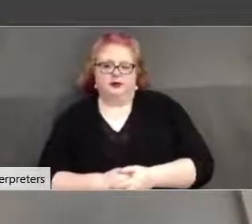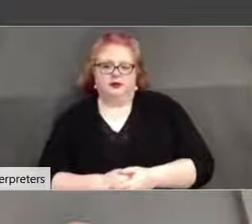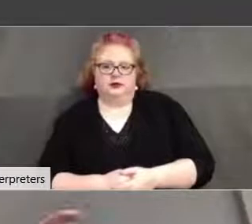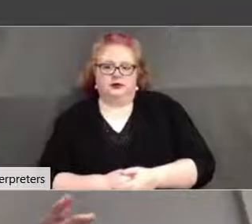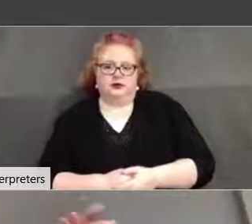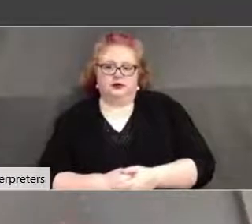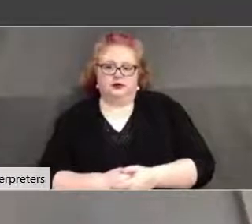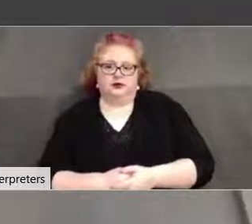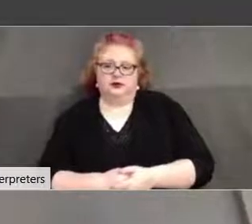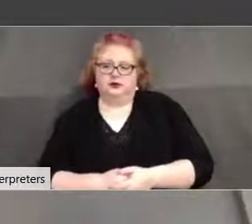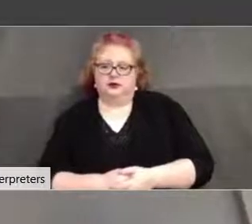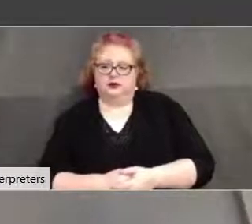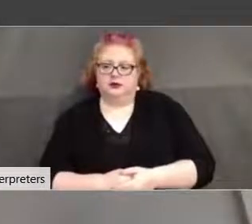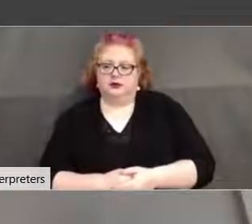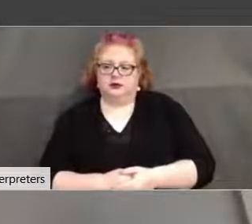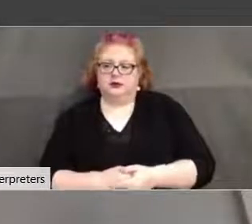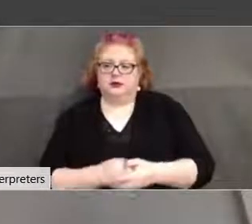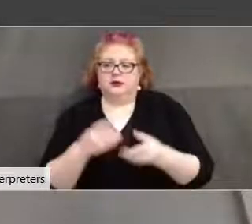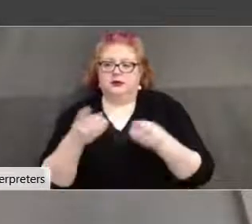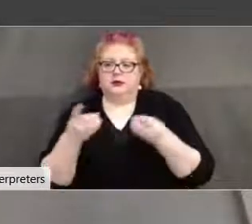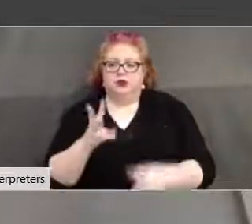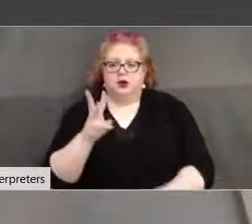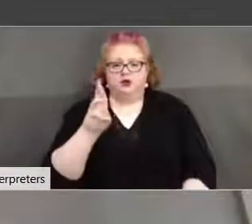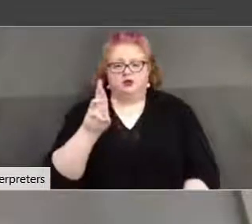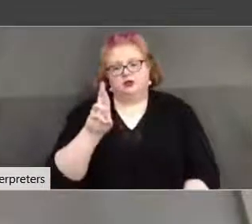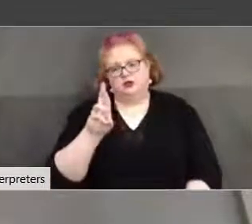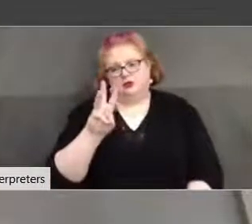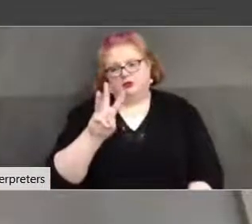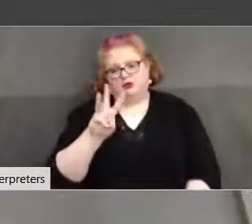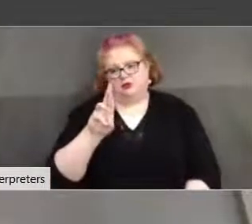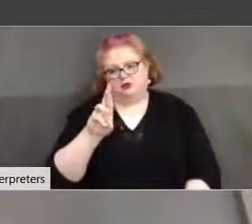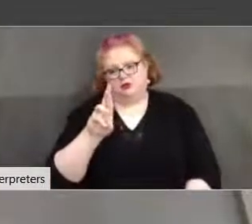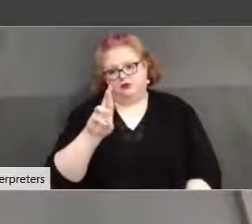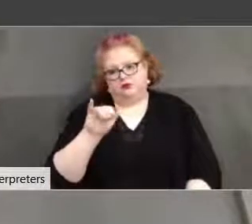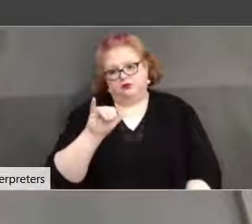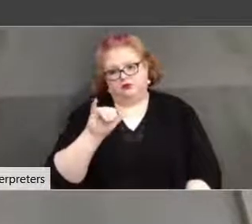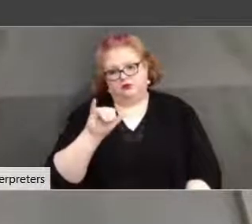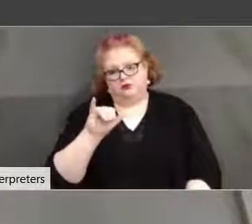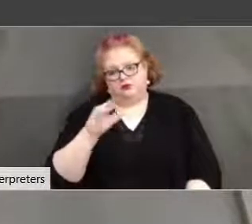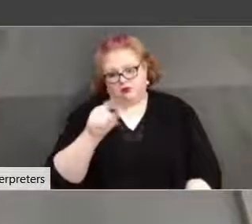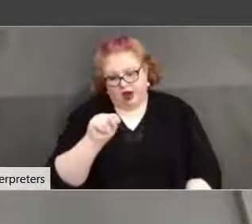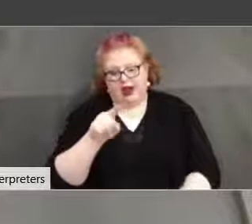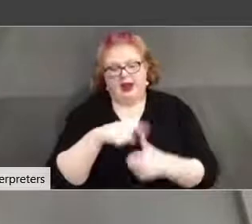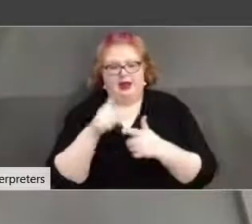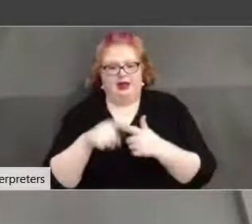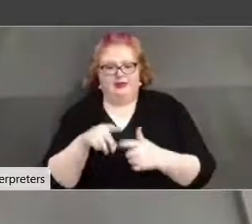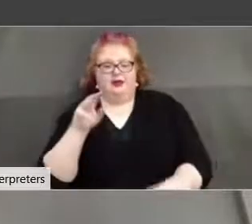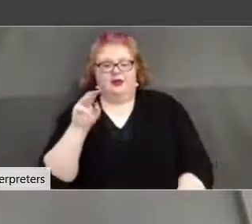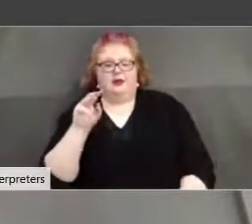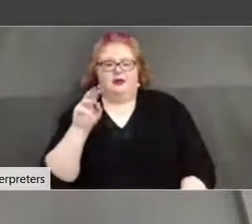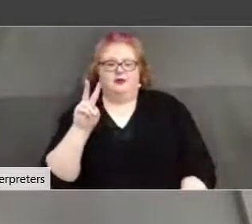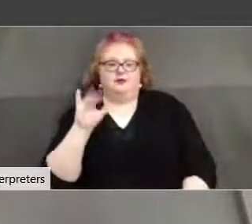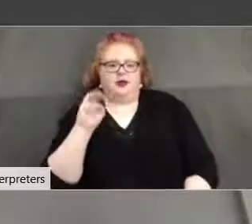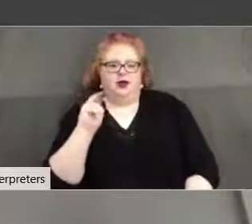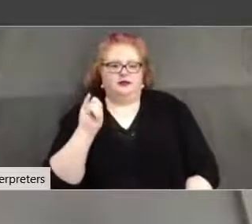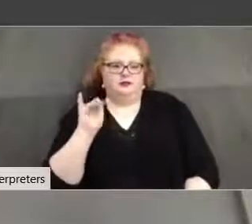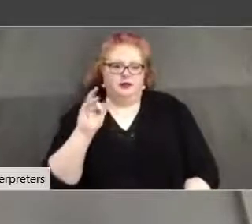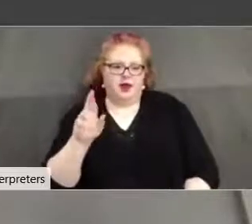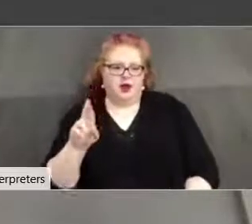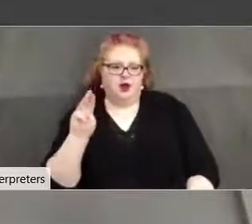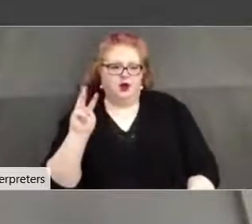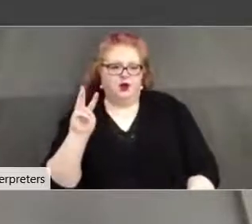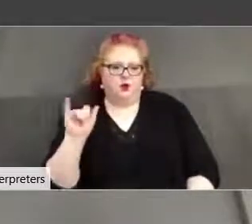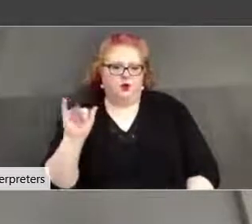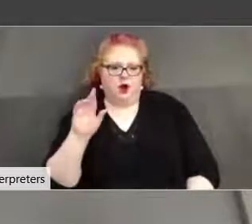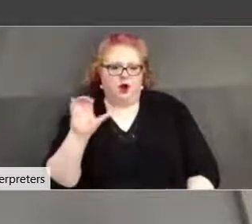Director Wright, and then Vice Mayor Wyrick after Director Wright. I guess this is for Dean. I agree with